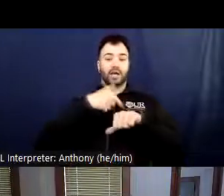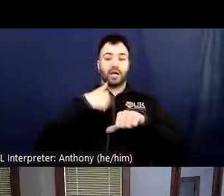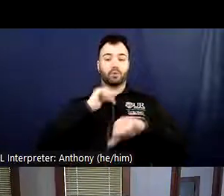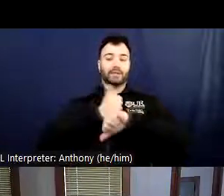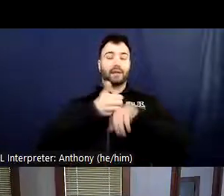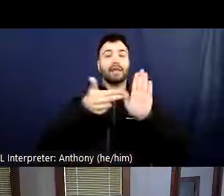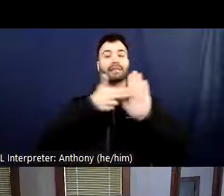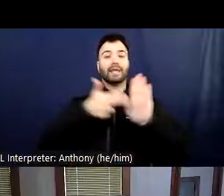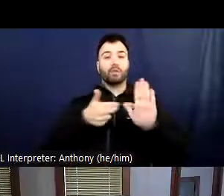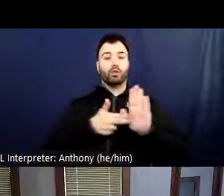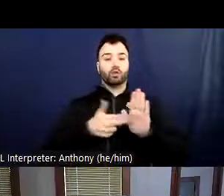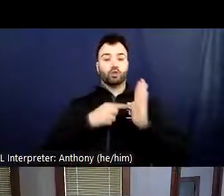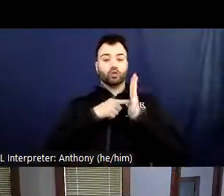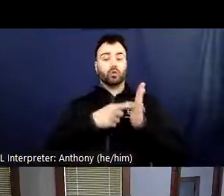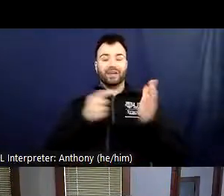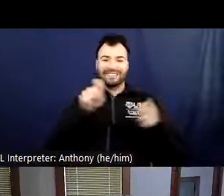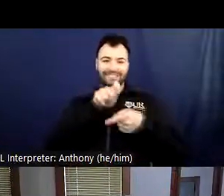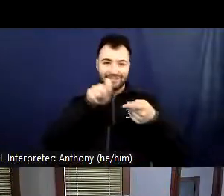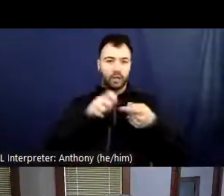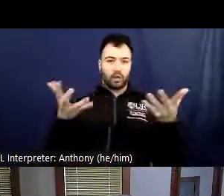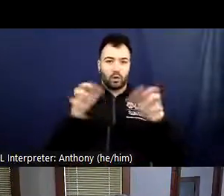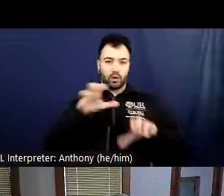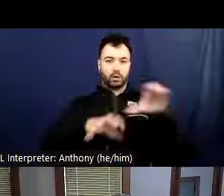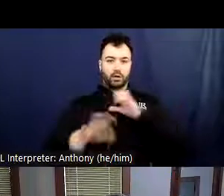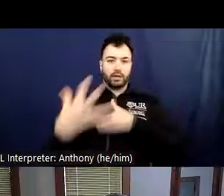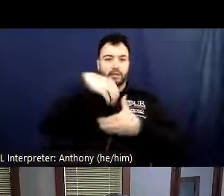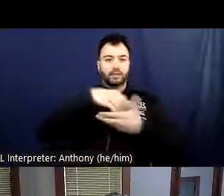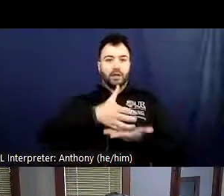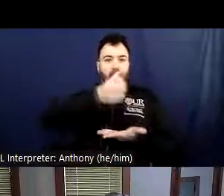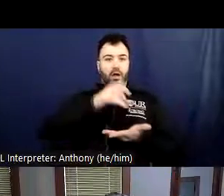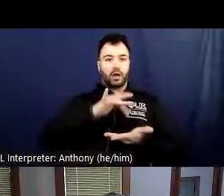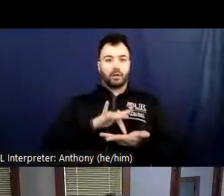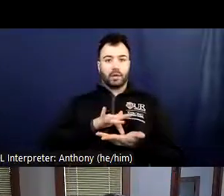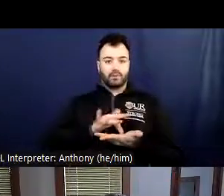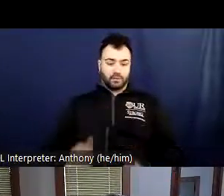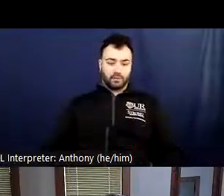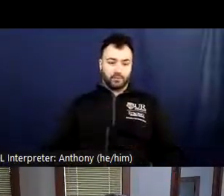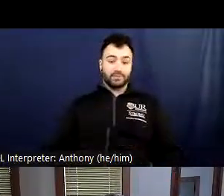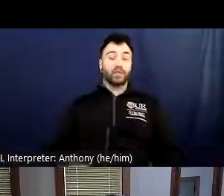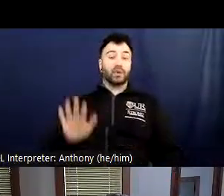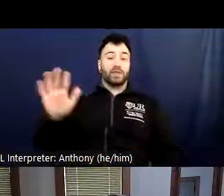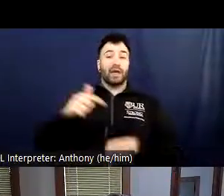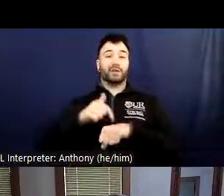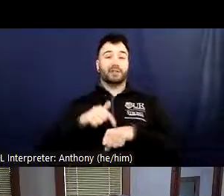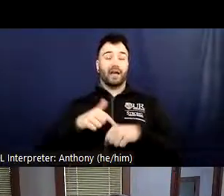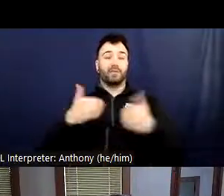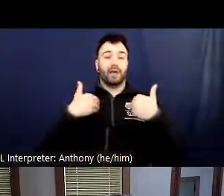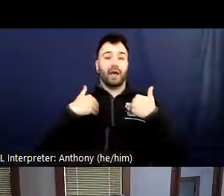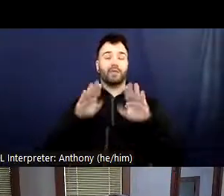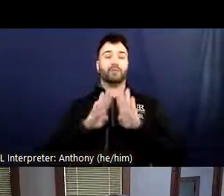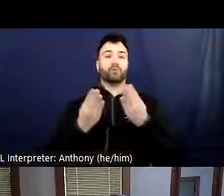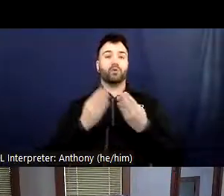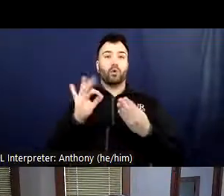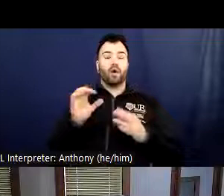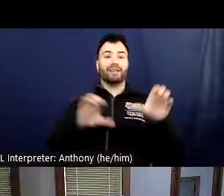what became known as what was the Bureau of Chemistry was given the authority under the Pure Food and Drug Act to